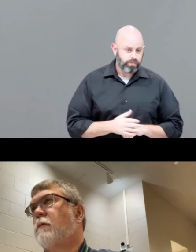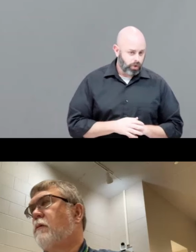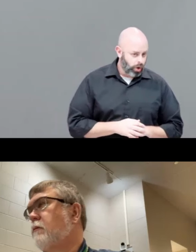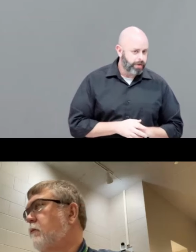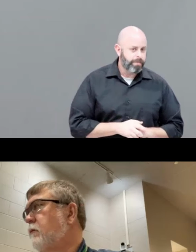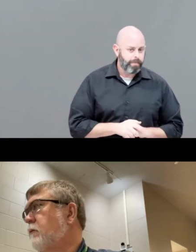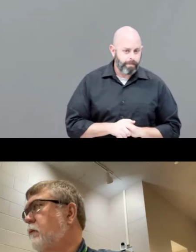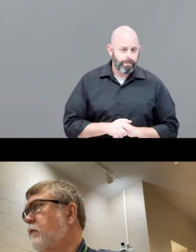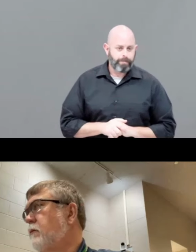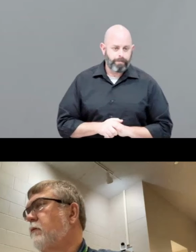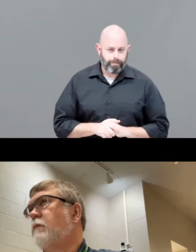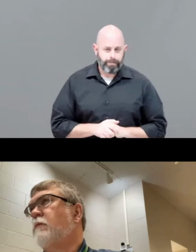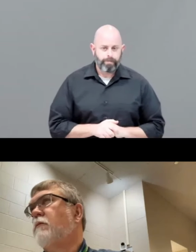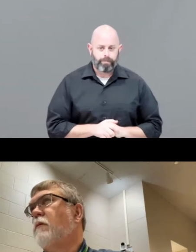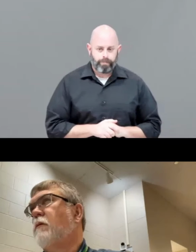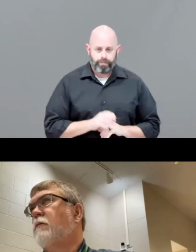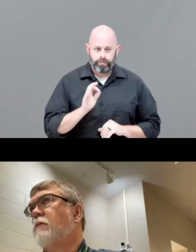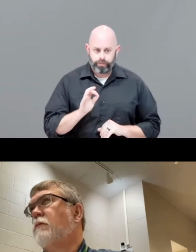Great.